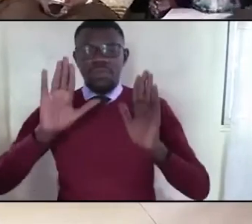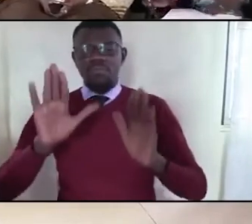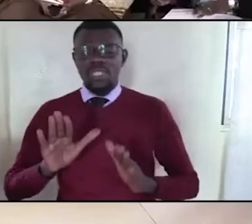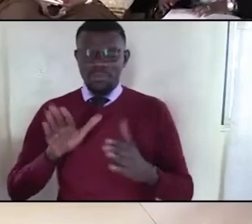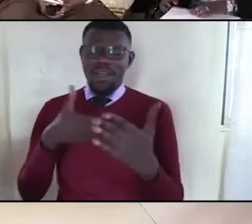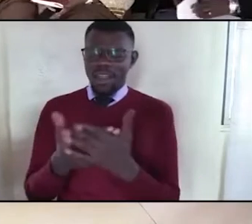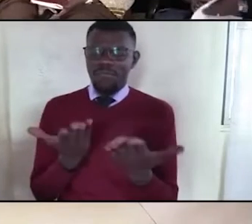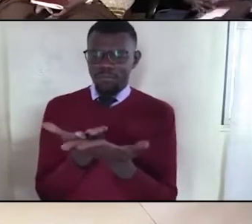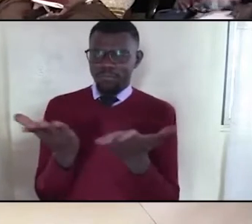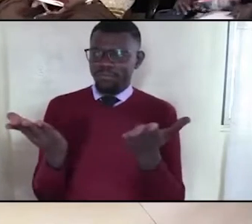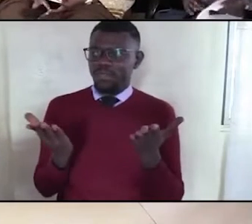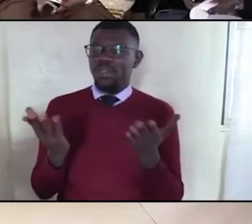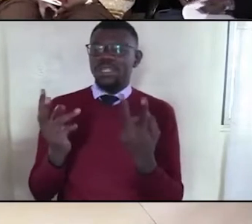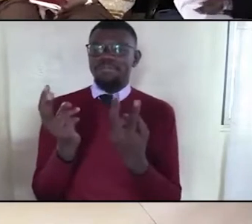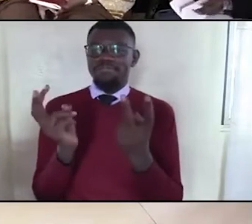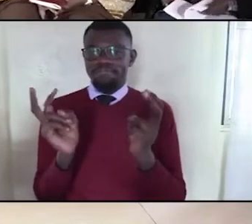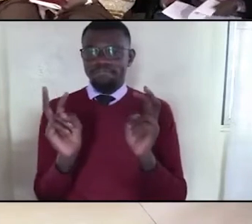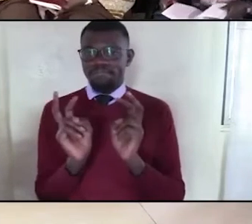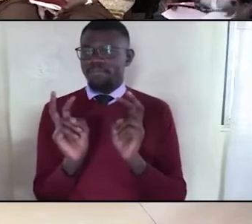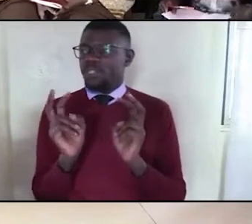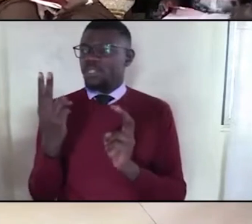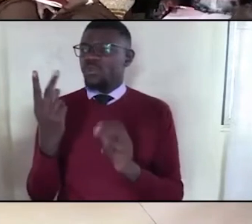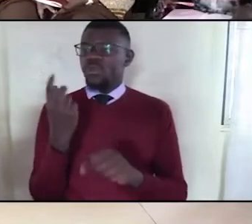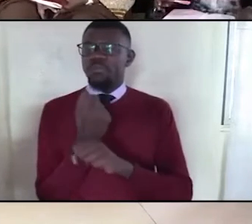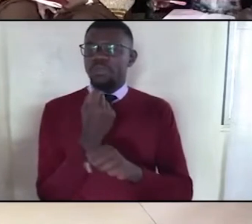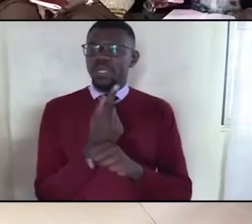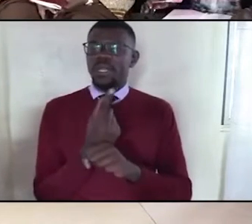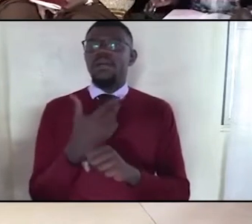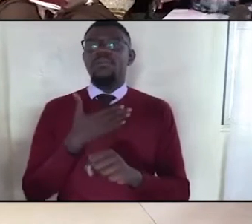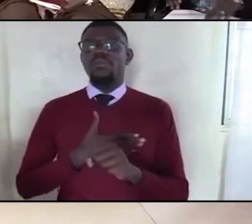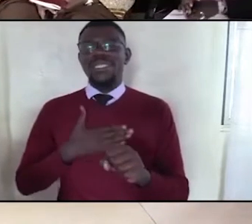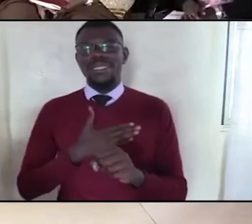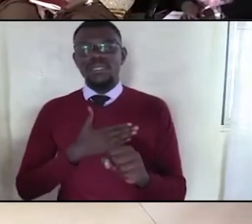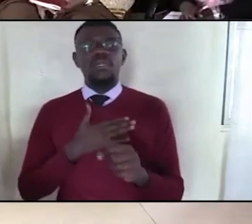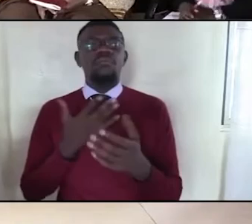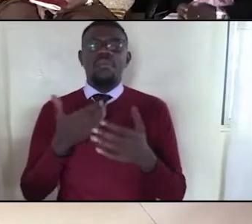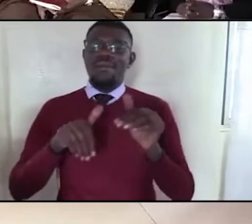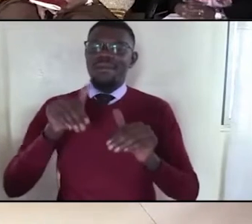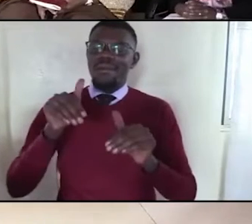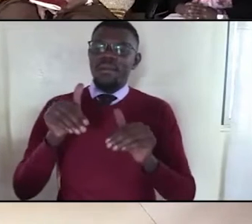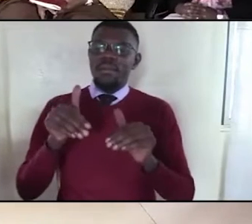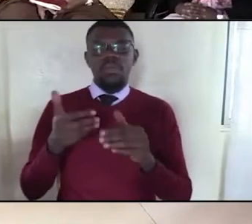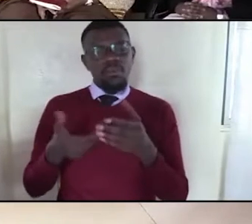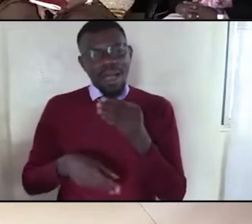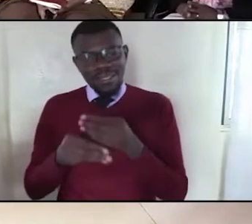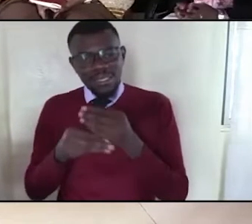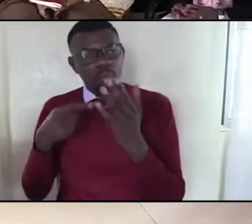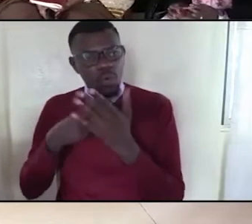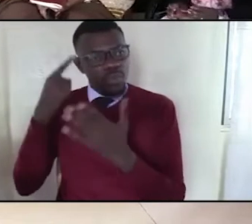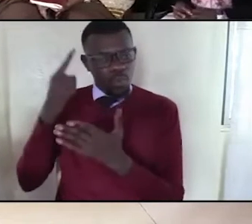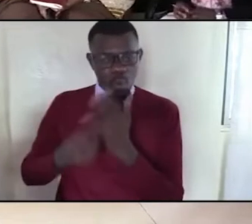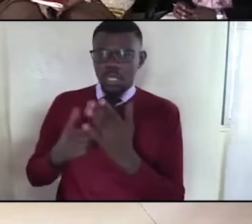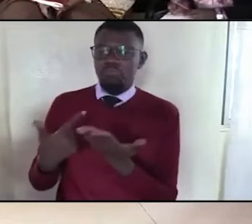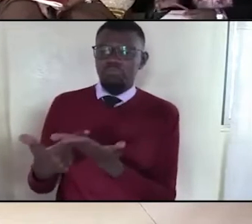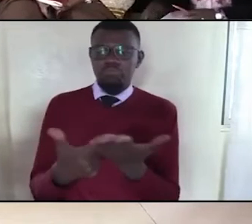here. We give you 2 minutes to just weigh into this discussion, considering you are critical